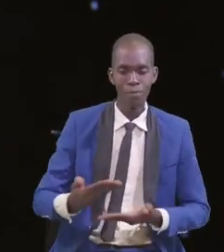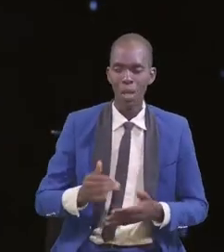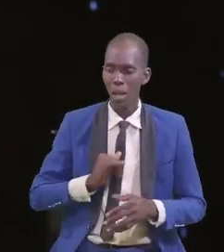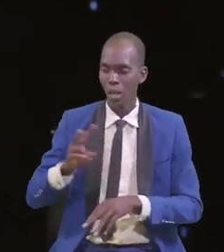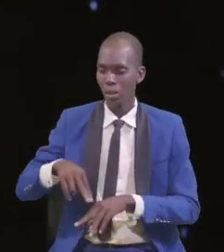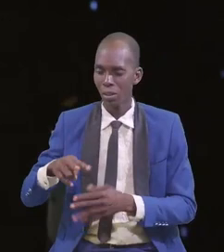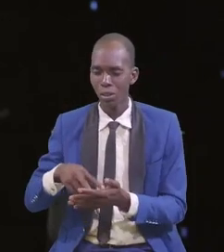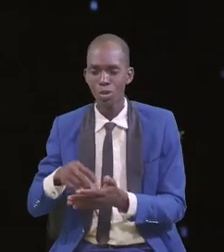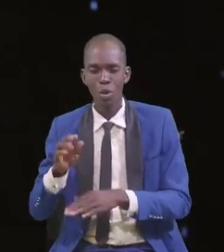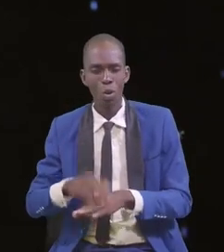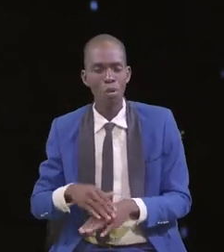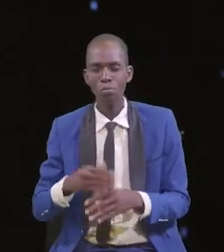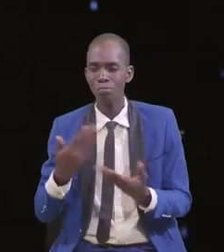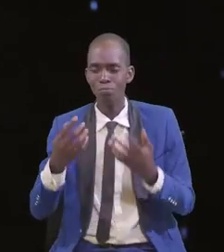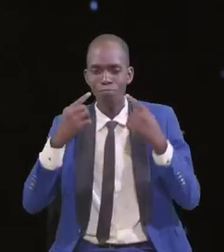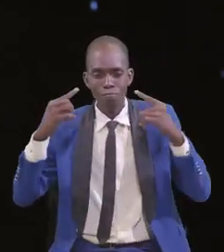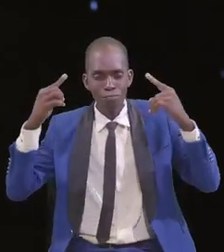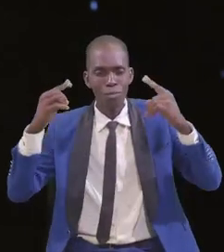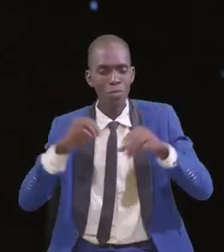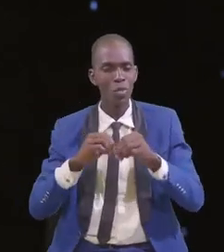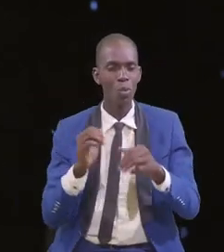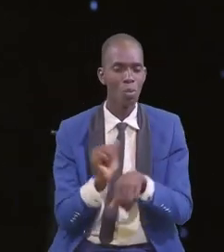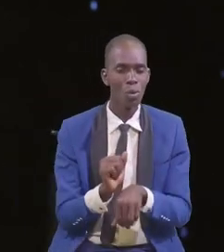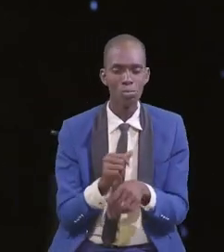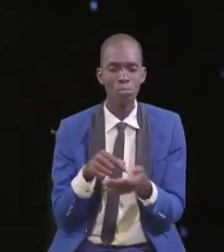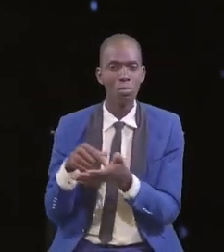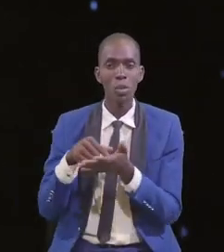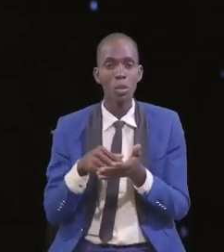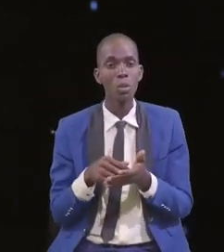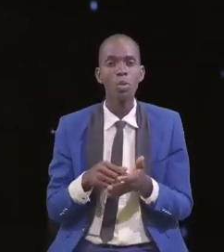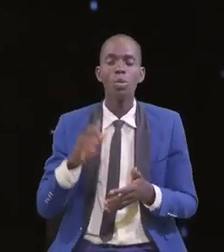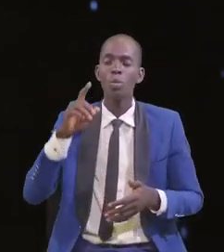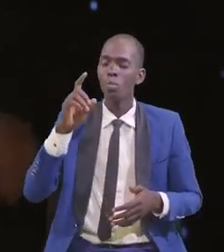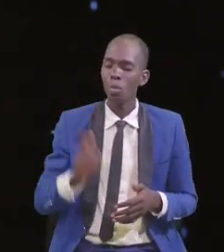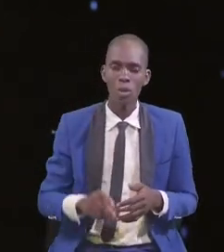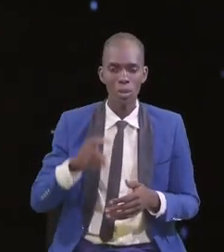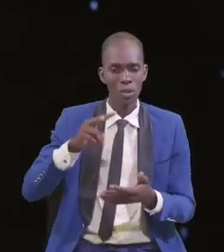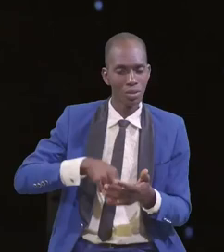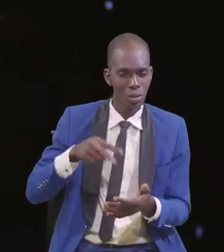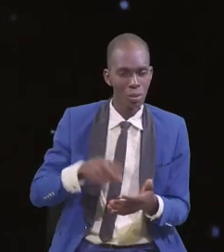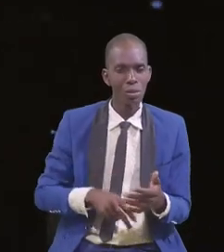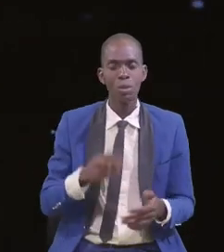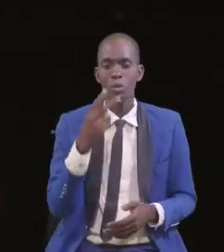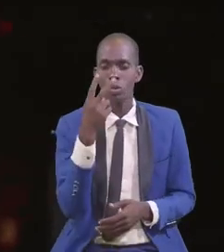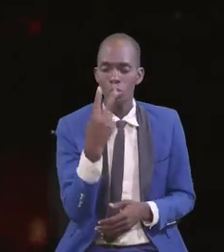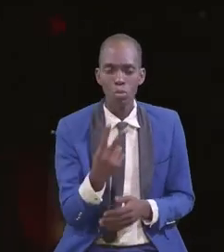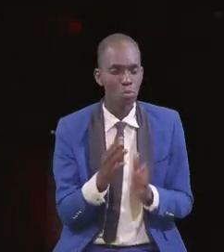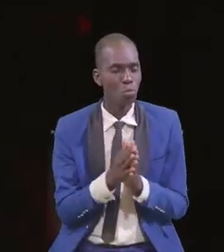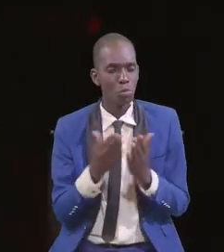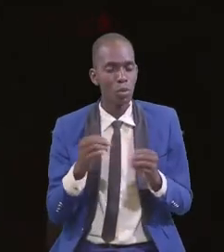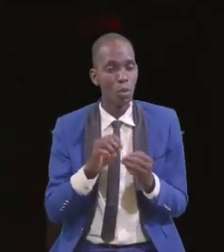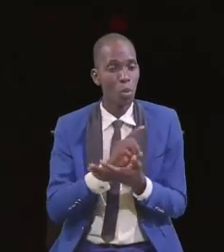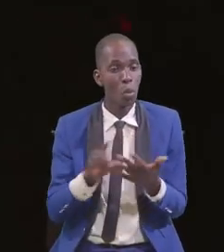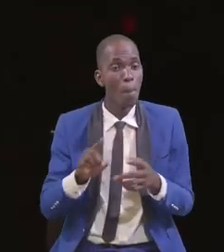that. They have no time to read the one single book that will determine their destiny,